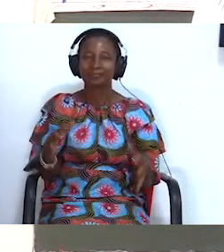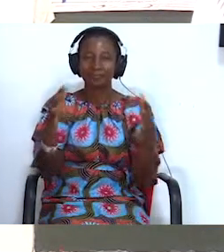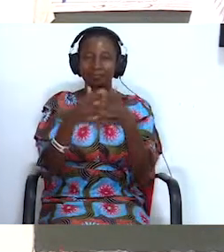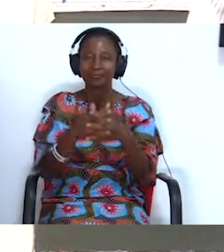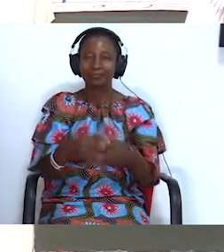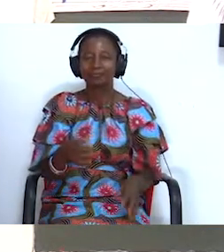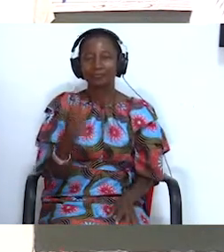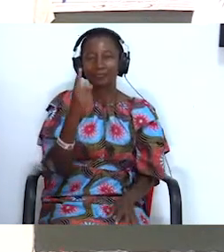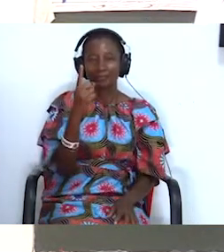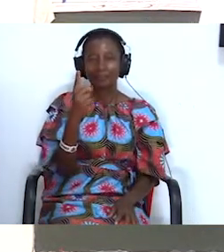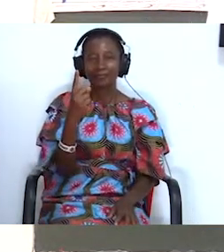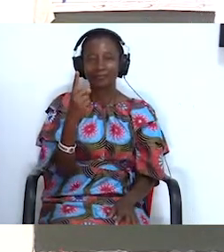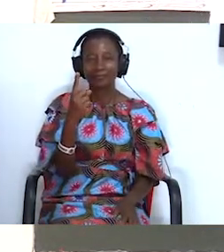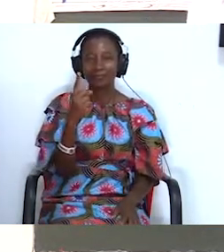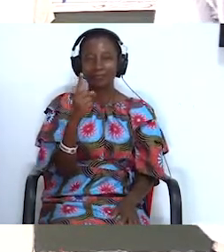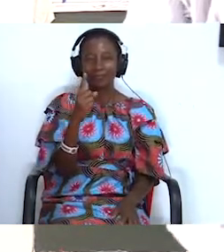Repeat after me.